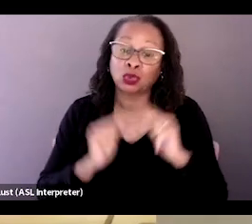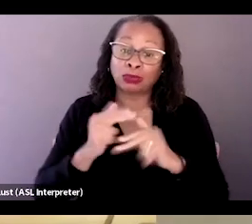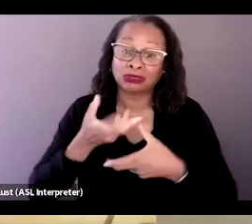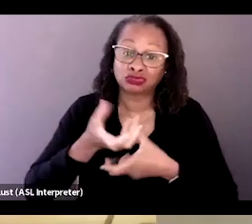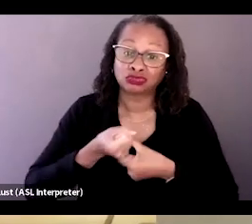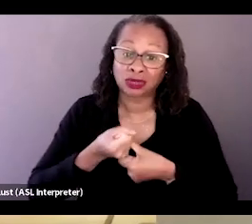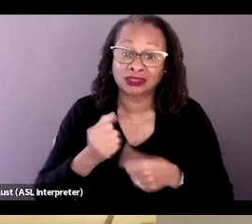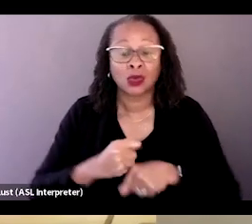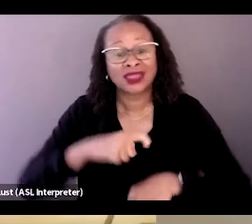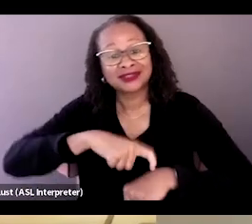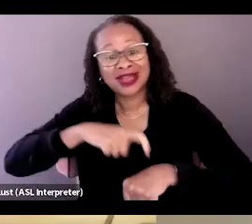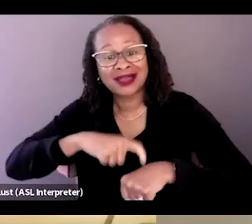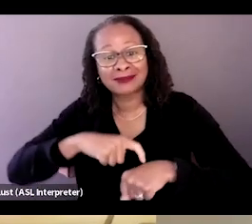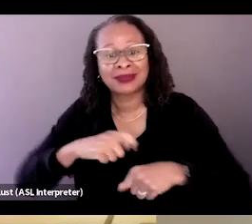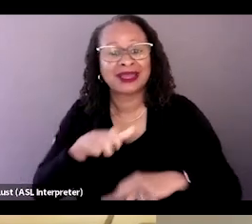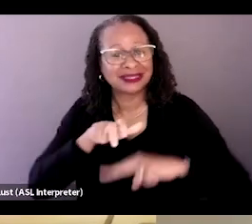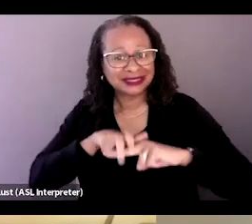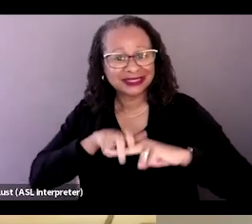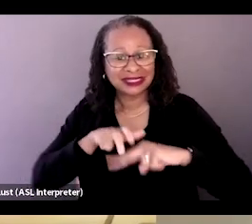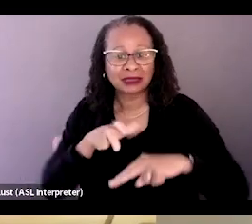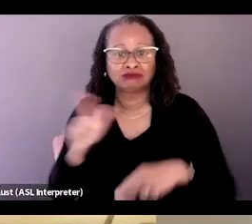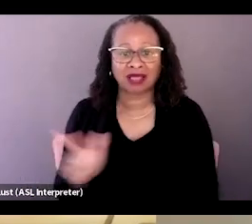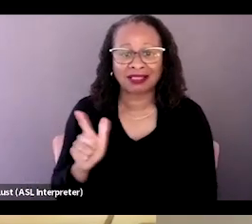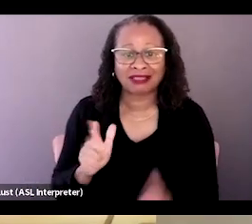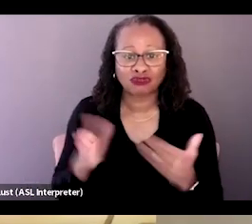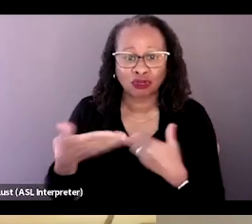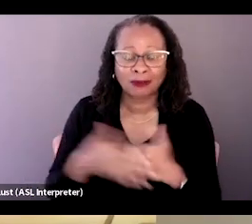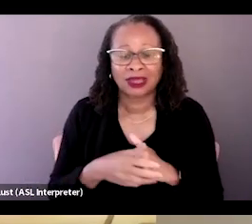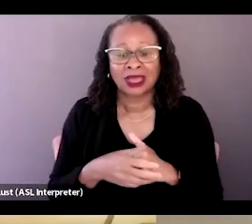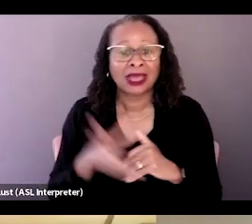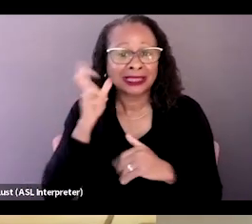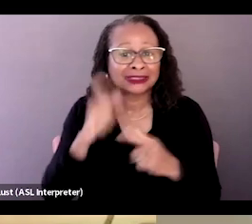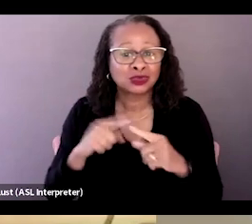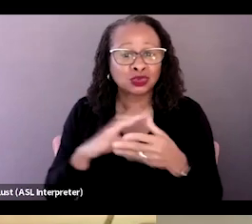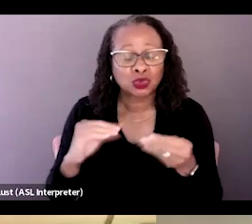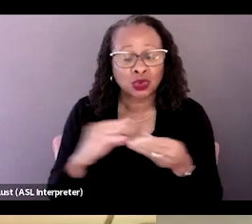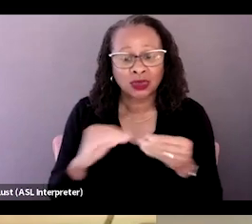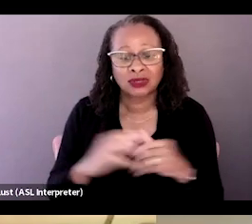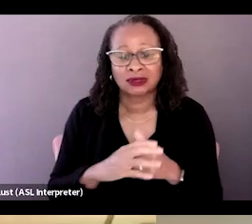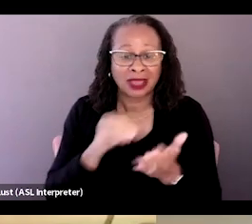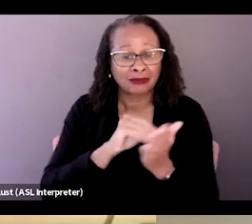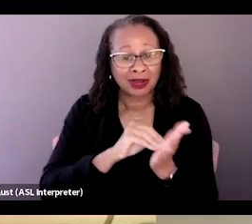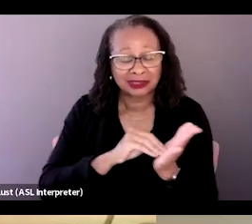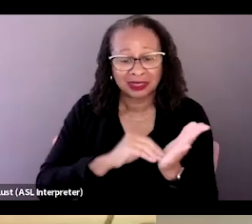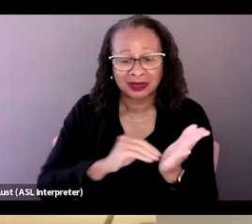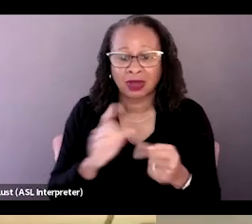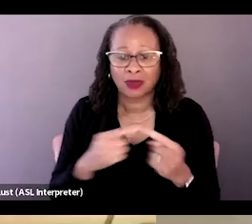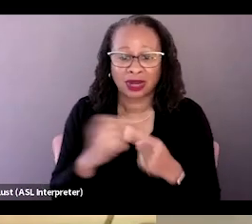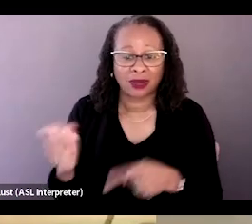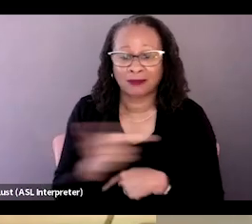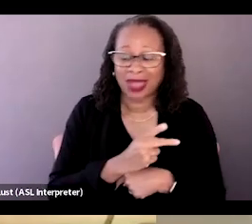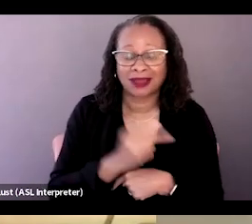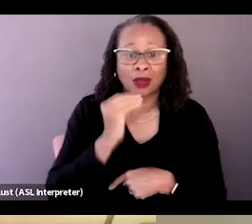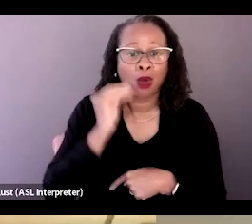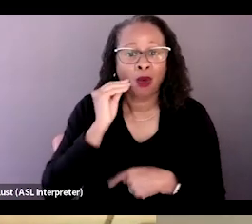just sitting in this living room, listen to his stories, write down when I come back at home, and just start to